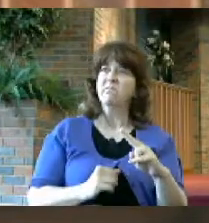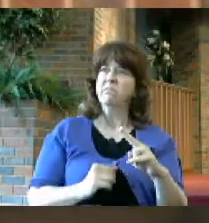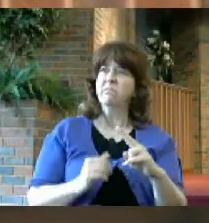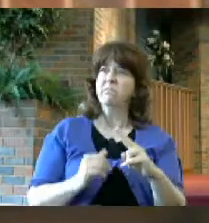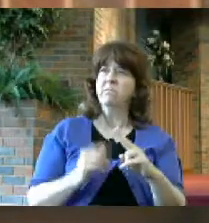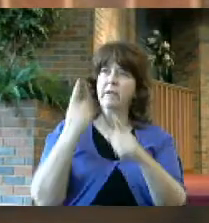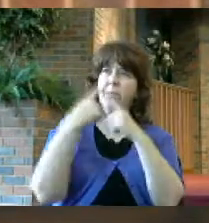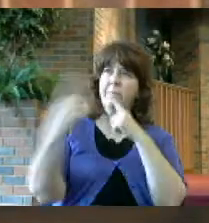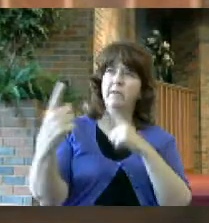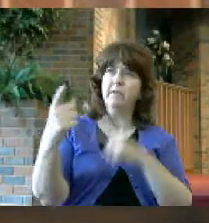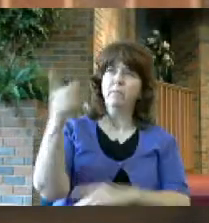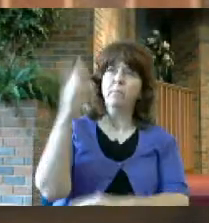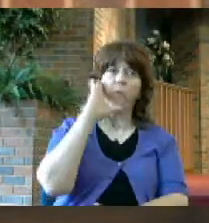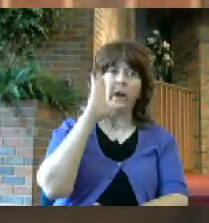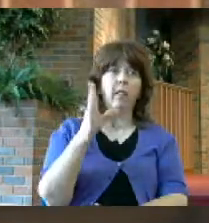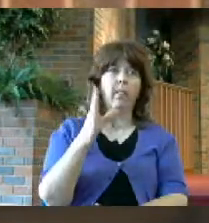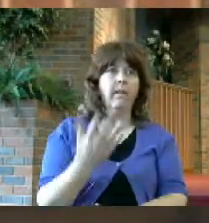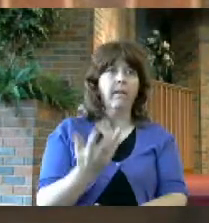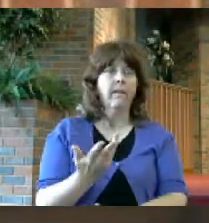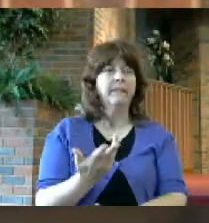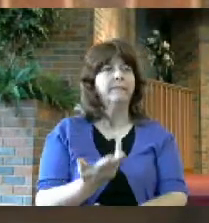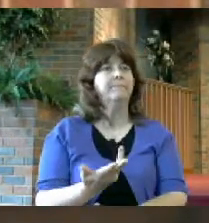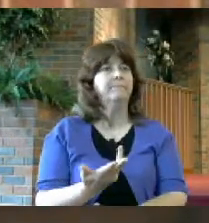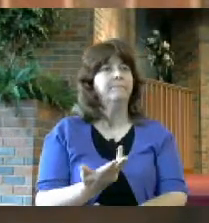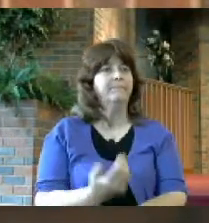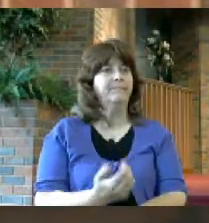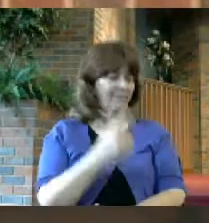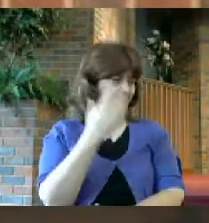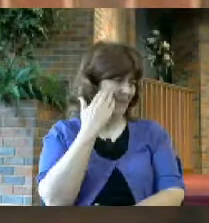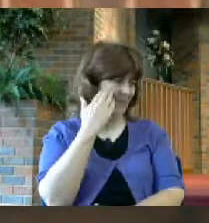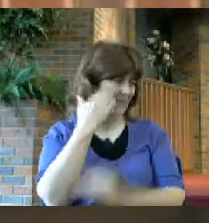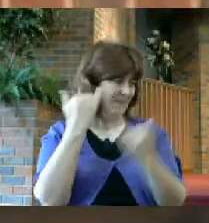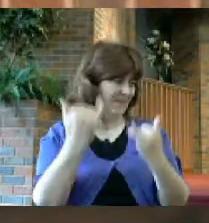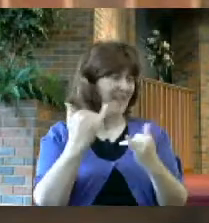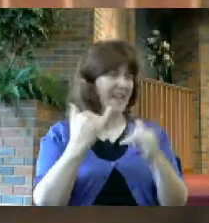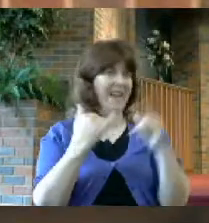I don't know if you've been keeping up with it. There's a battle going on the internet right now about